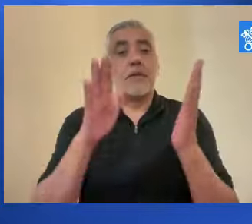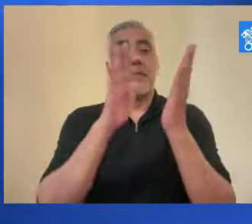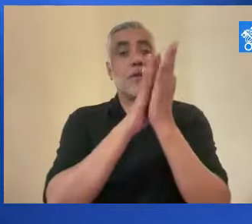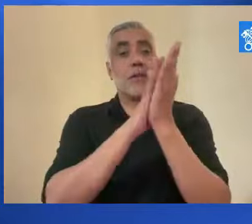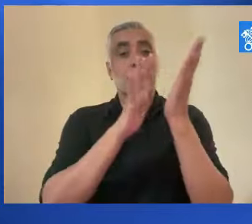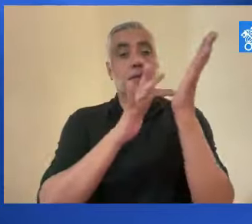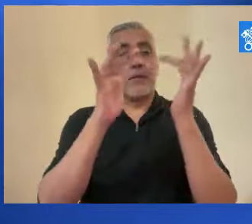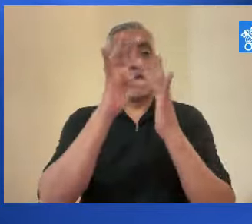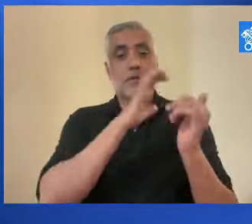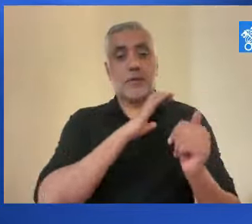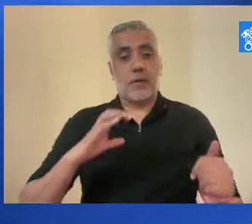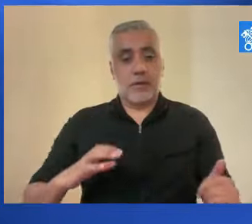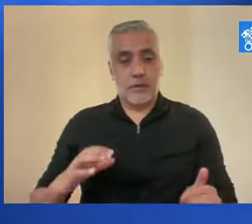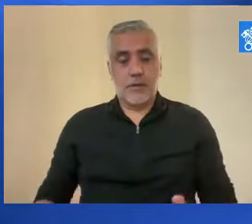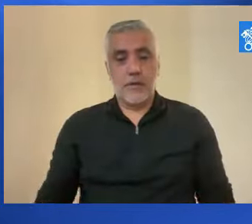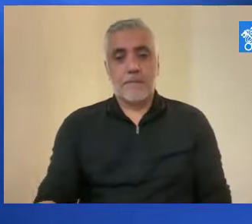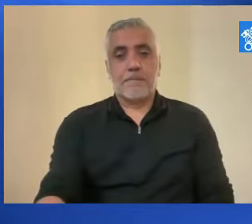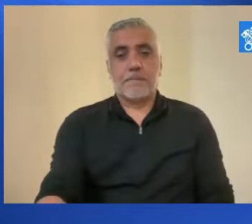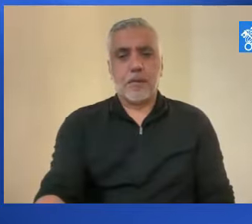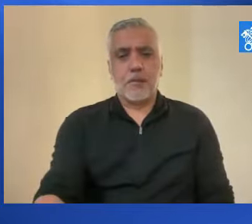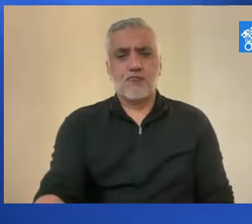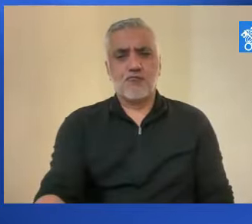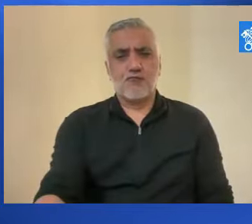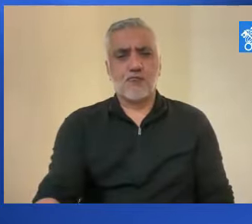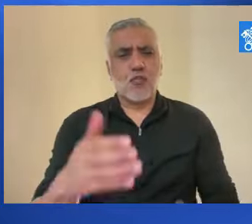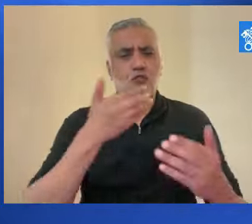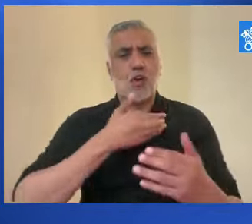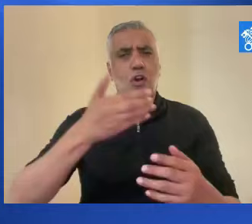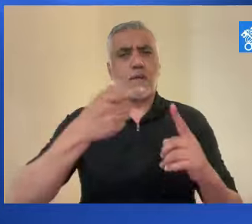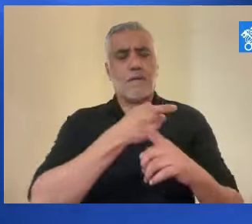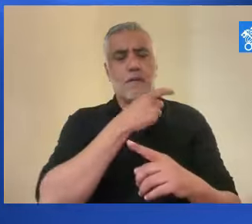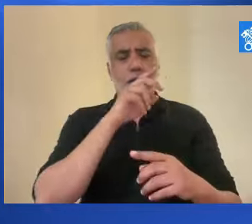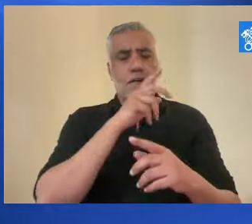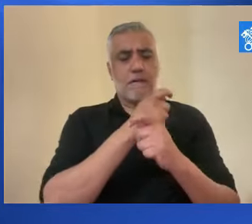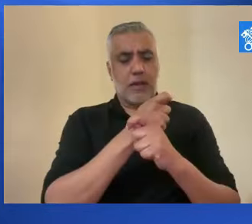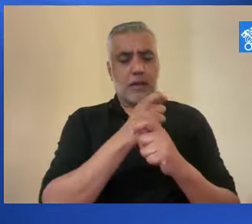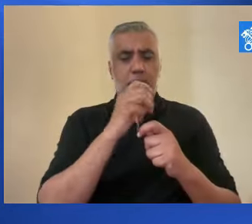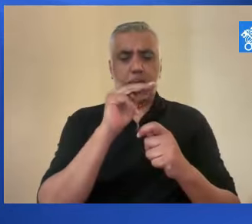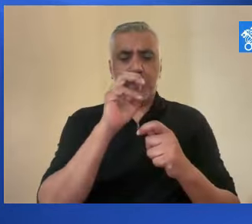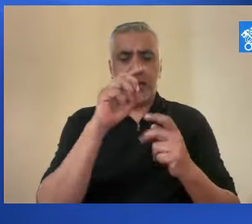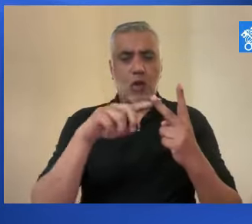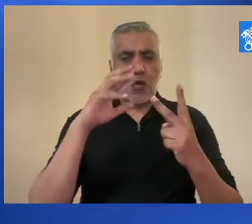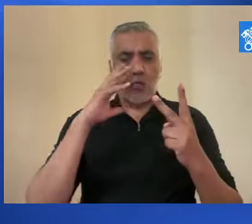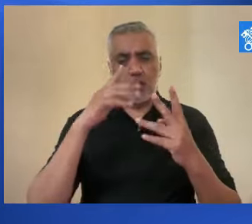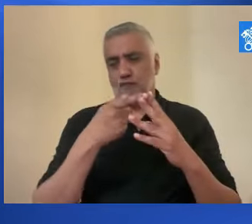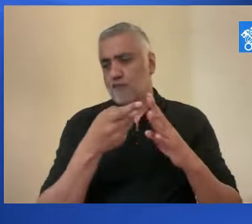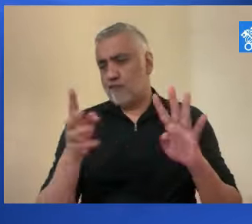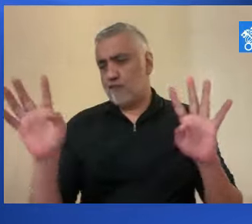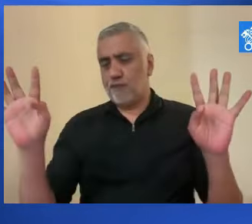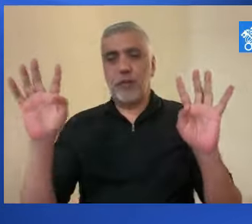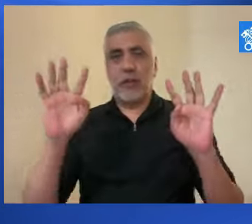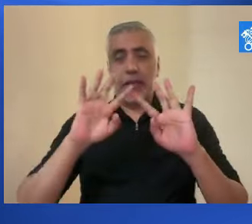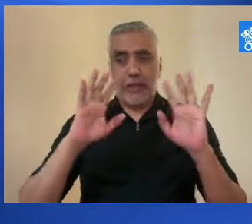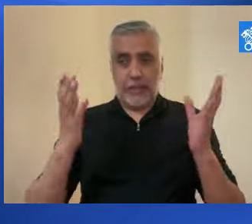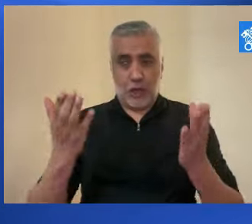Laudator Jesus Christus. Praised be Jesus Christ. A very warm welcome to you on behalf of Vatican Media, Vatican Radio, and all my colleagues here at the Vatican's